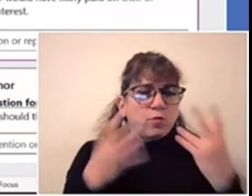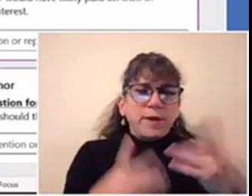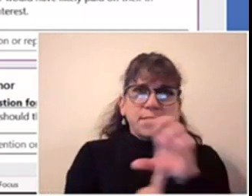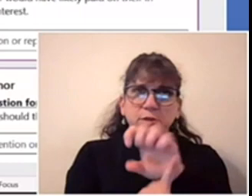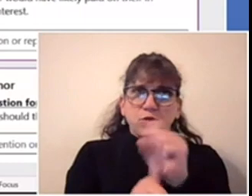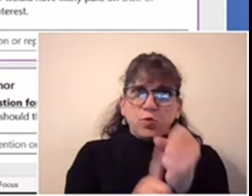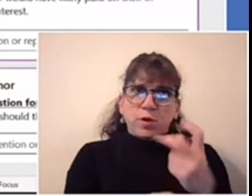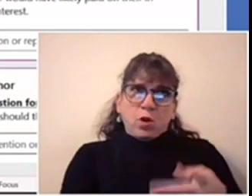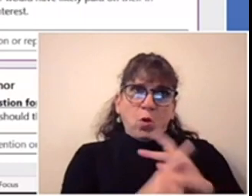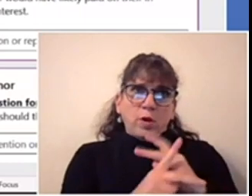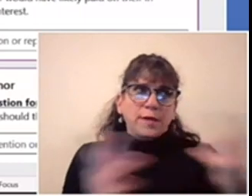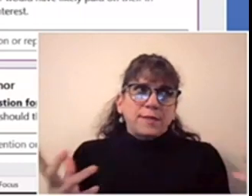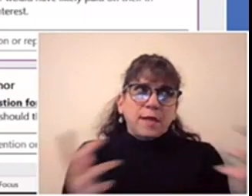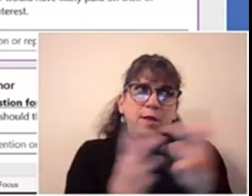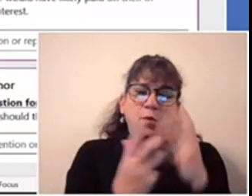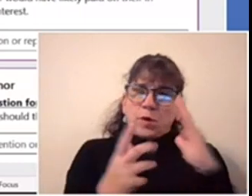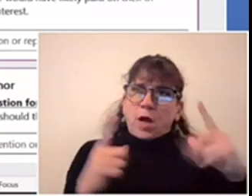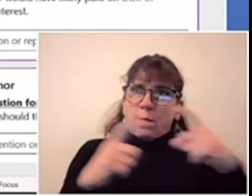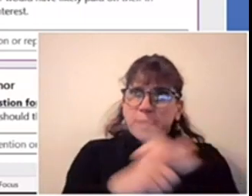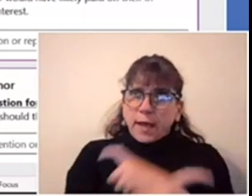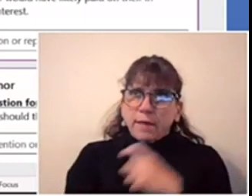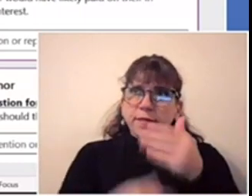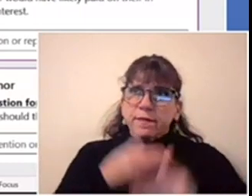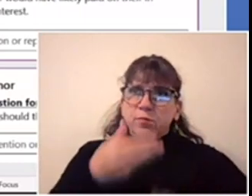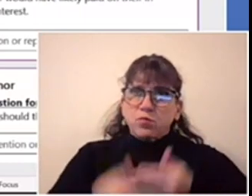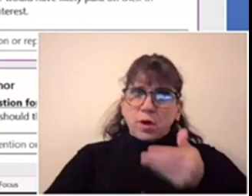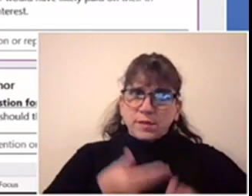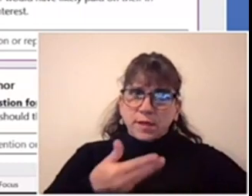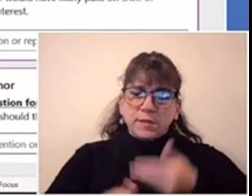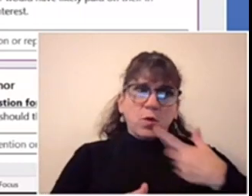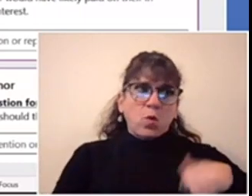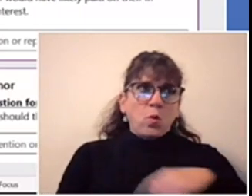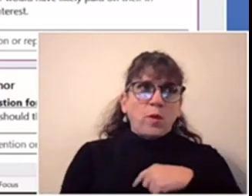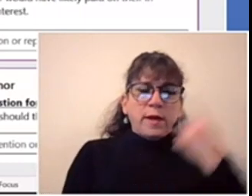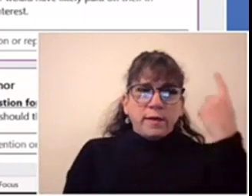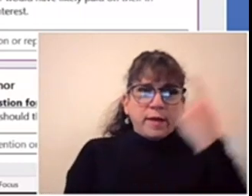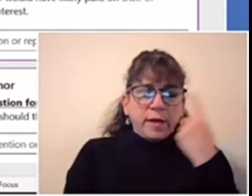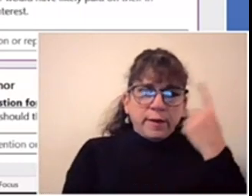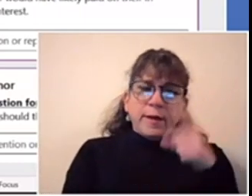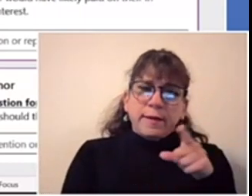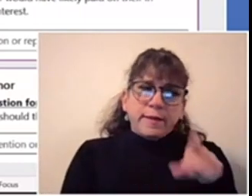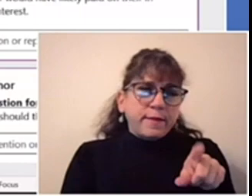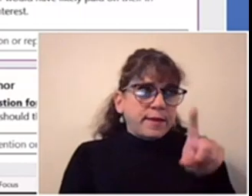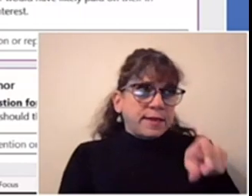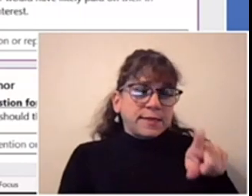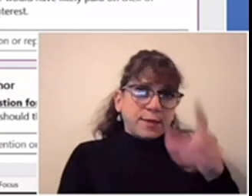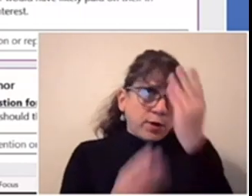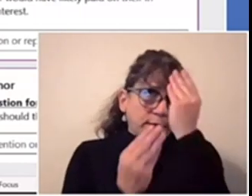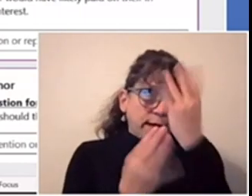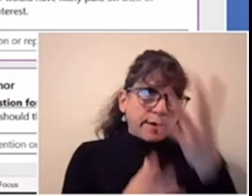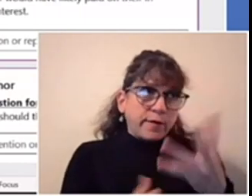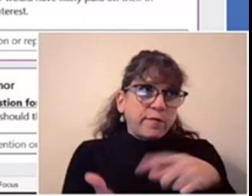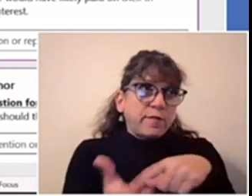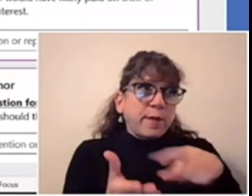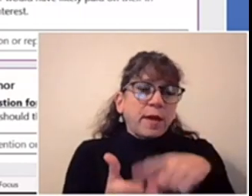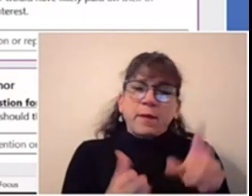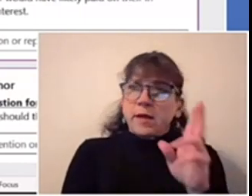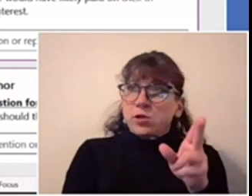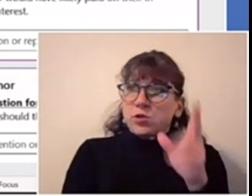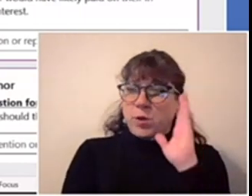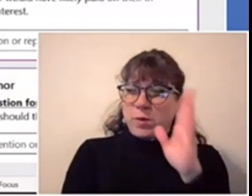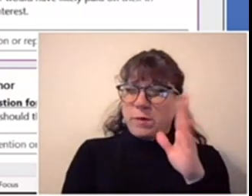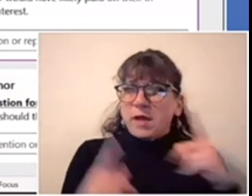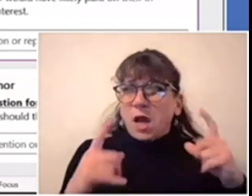loan consolidation would complicate the process. We think obtaining the necessary data on payment history would be prohibitively